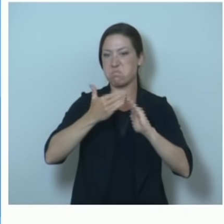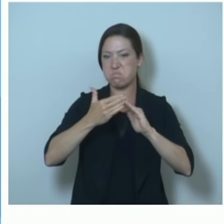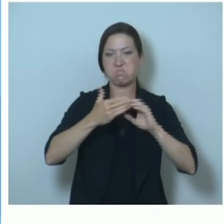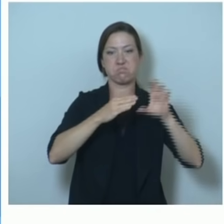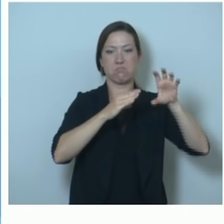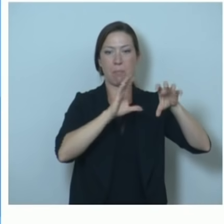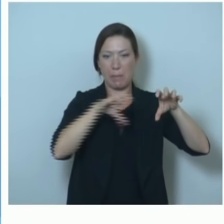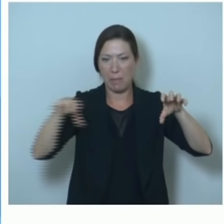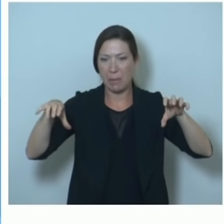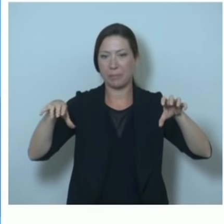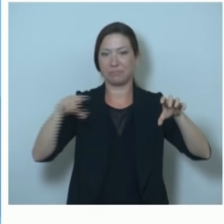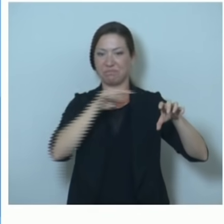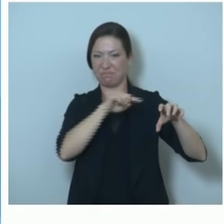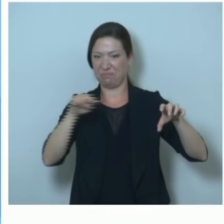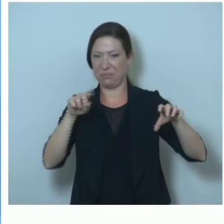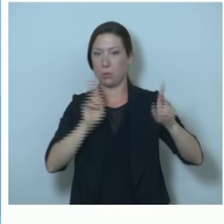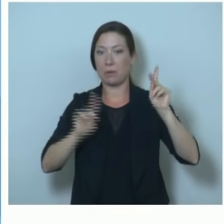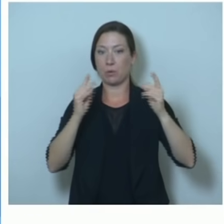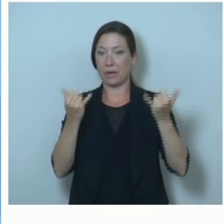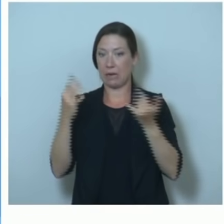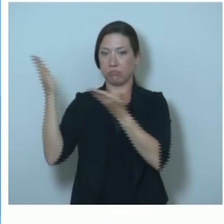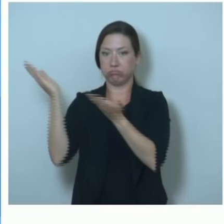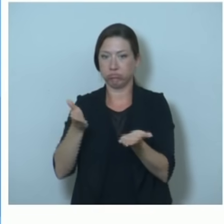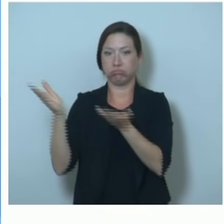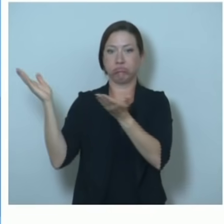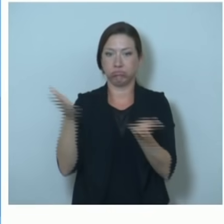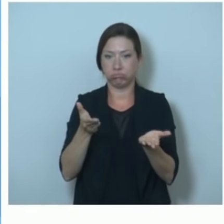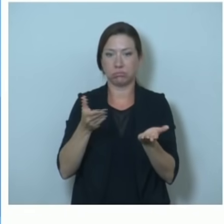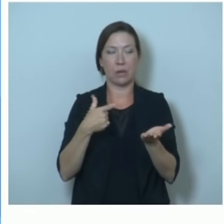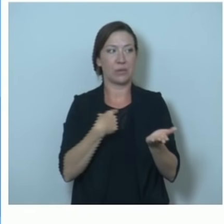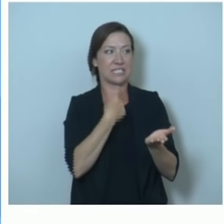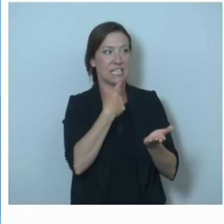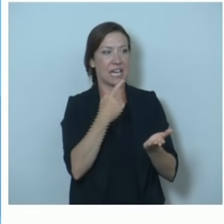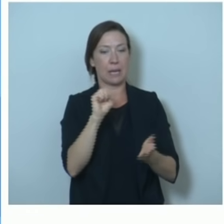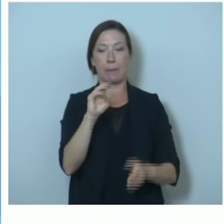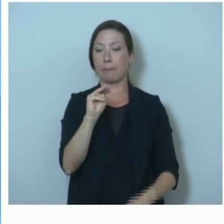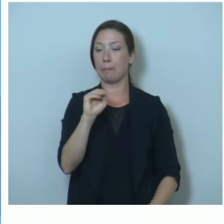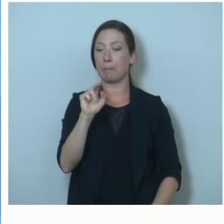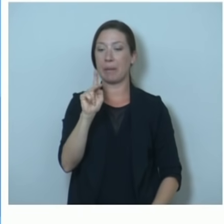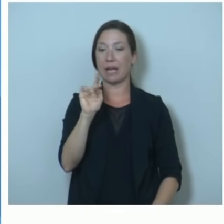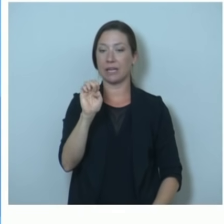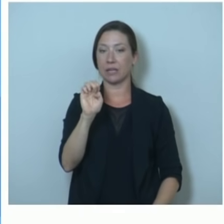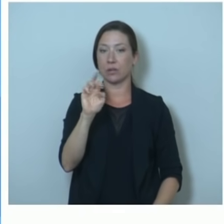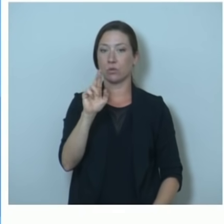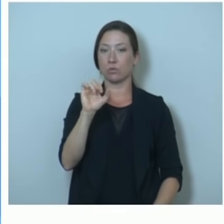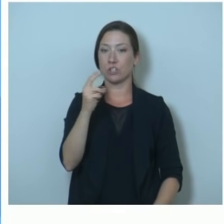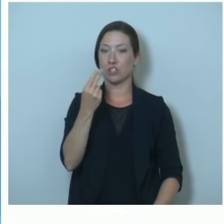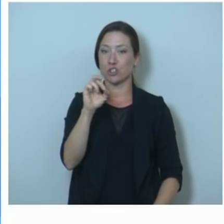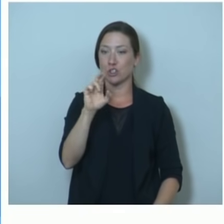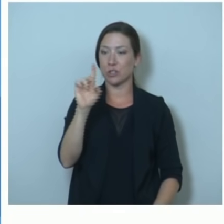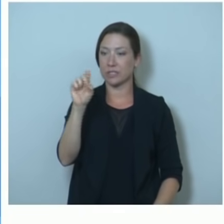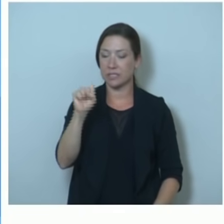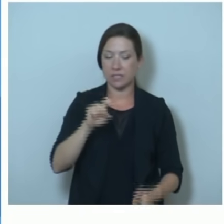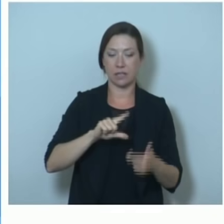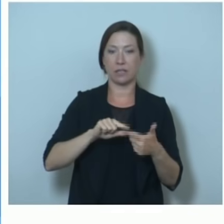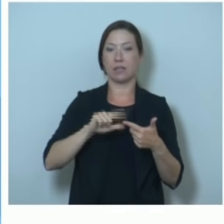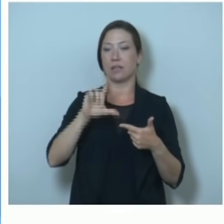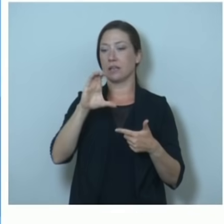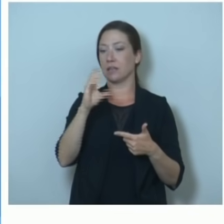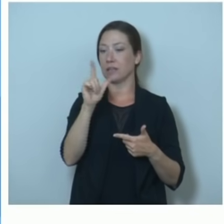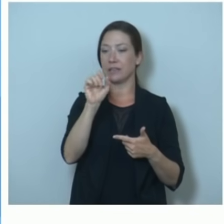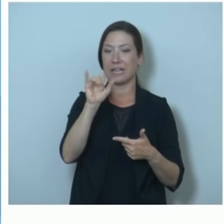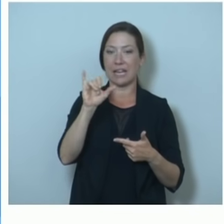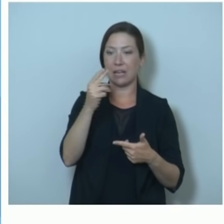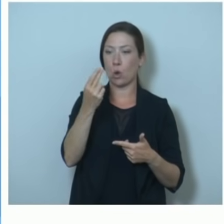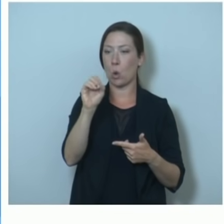out to Mike Richards and Clay Holderman and Troy Greer and Mike Ciccarelli,